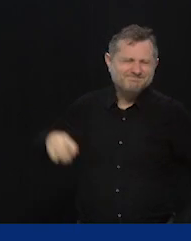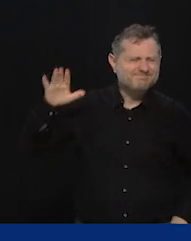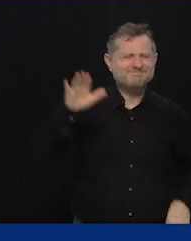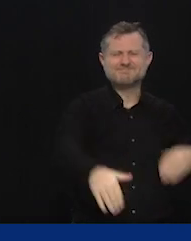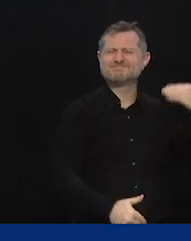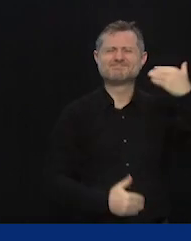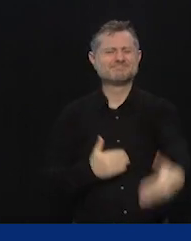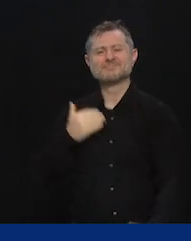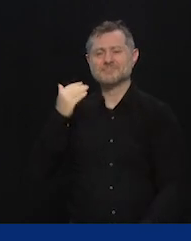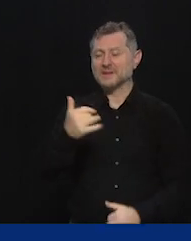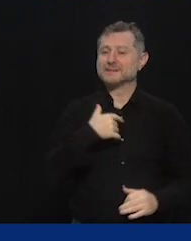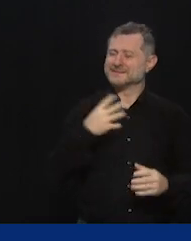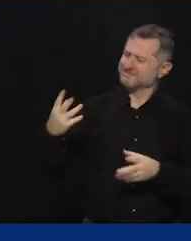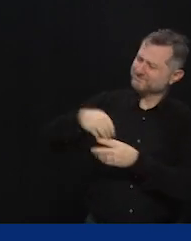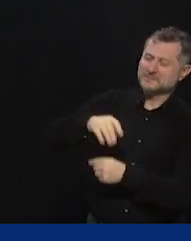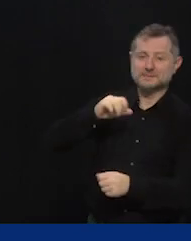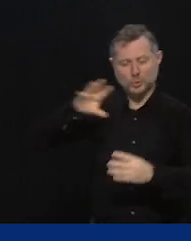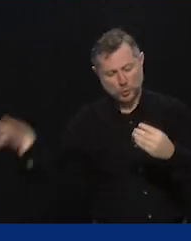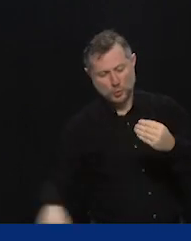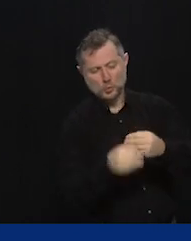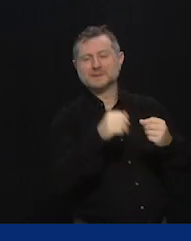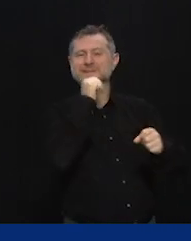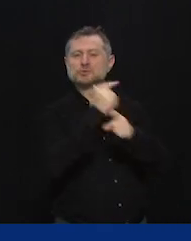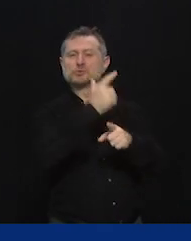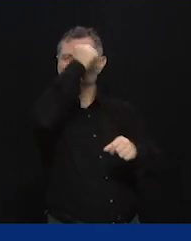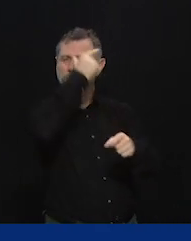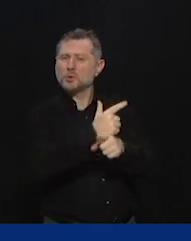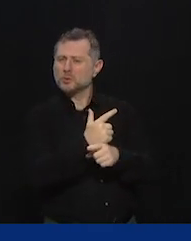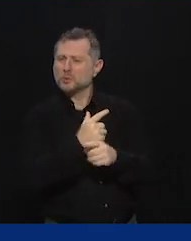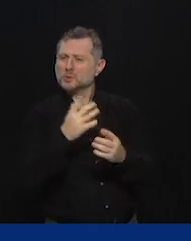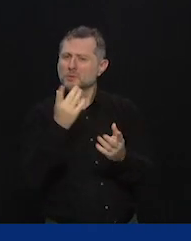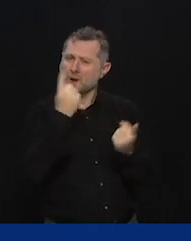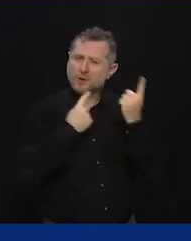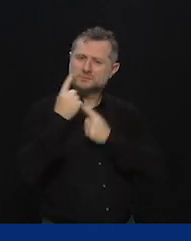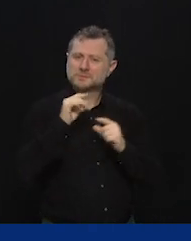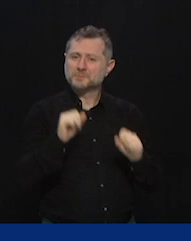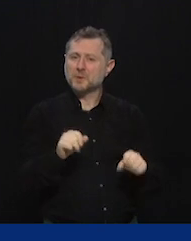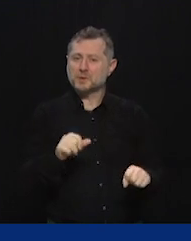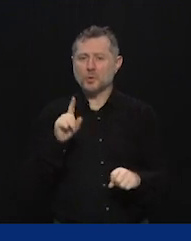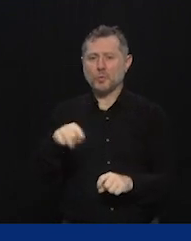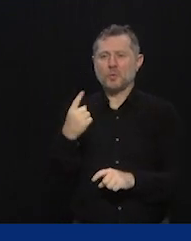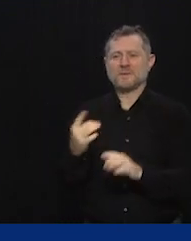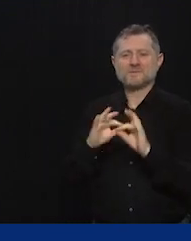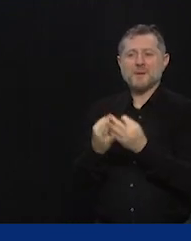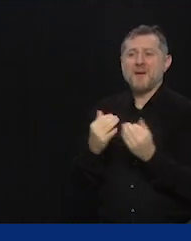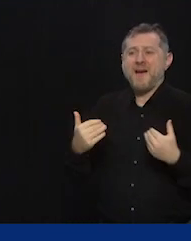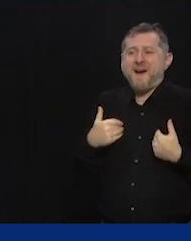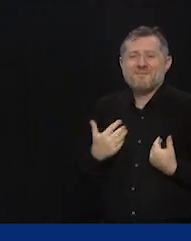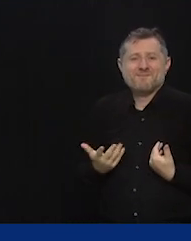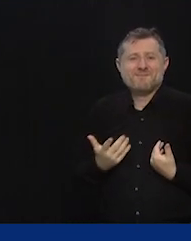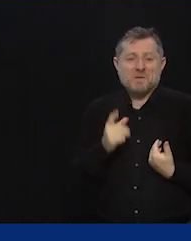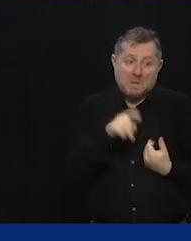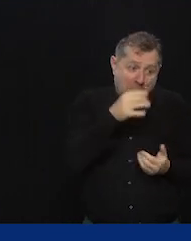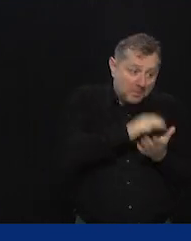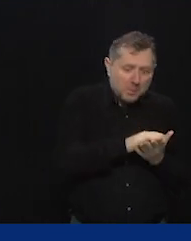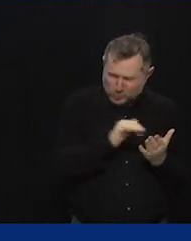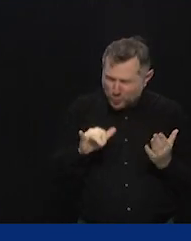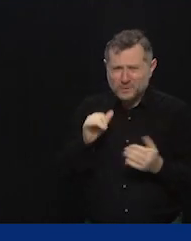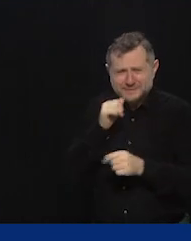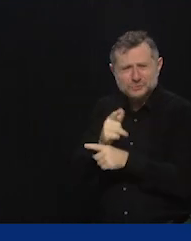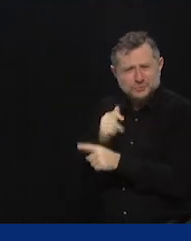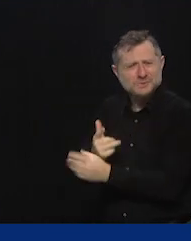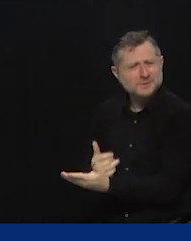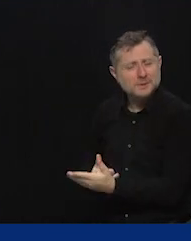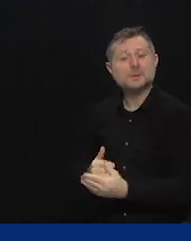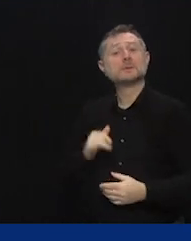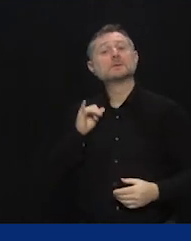like Dina said, is the only family they know, possibly. To take that positive step again to acknowledge the difference and the balance